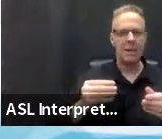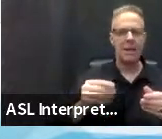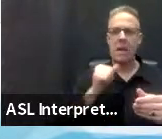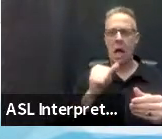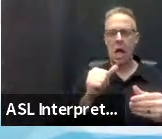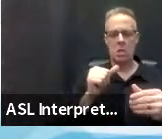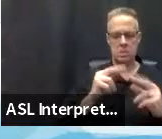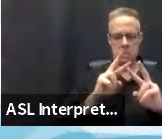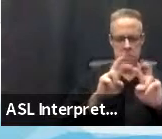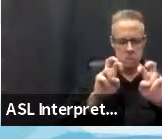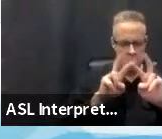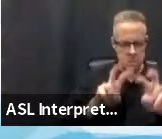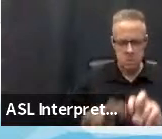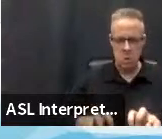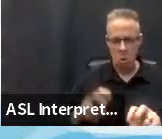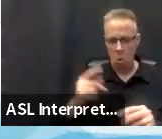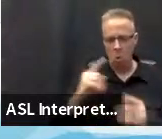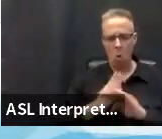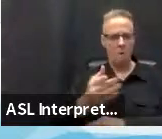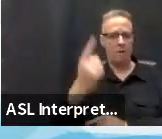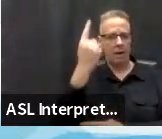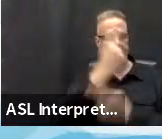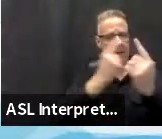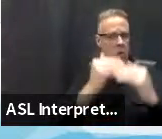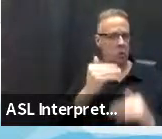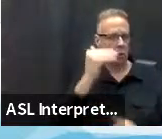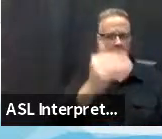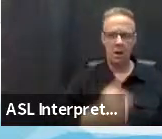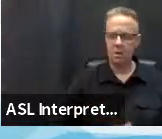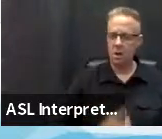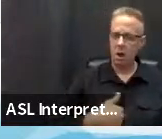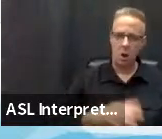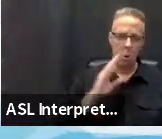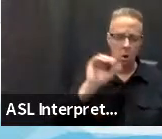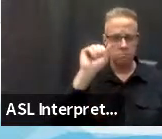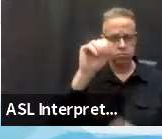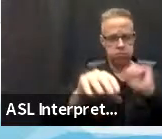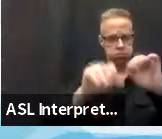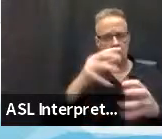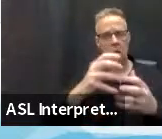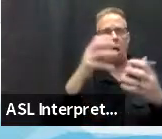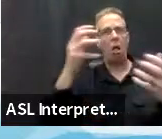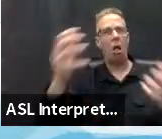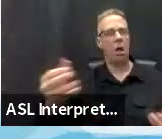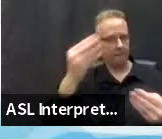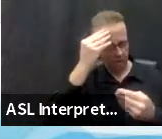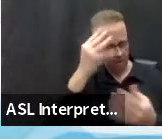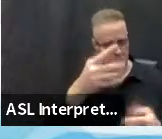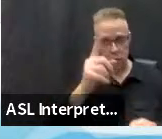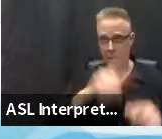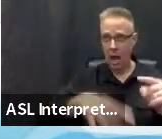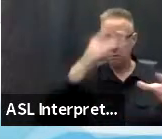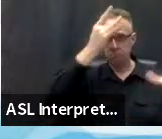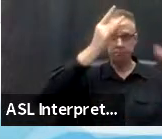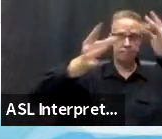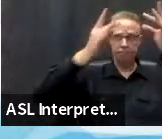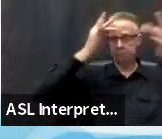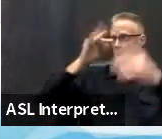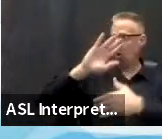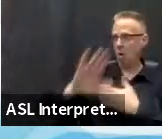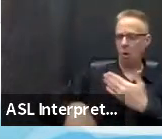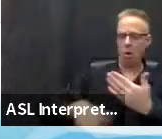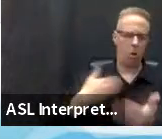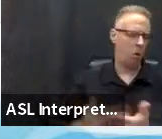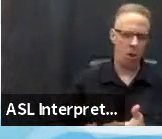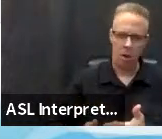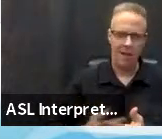overthink everything, because we are going to throw a whole lot of information at you. You won't be able to absorb all of it. If you had a chance to